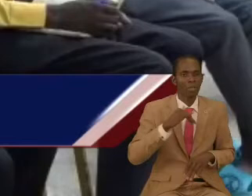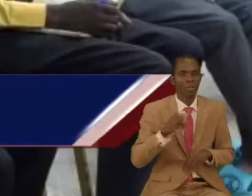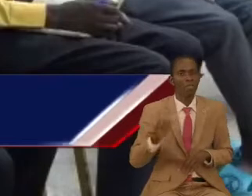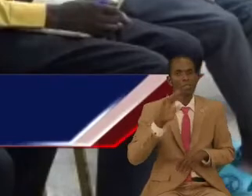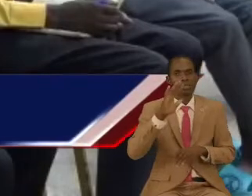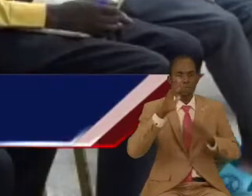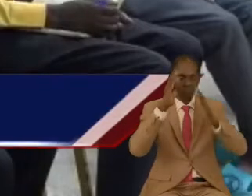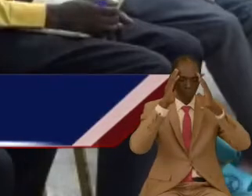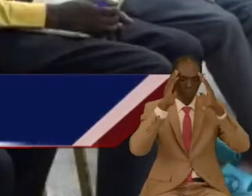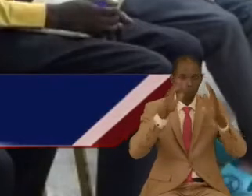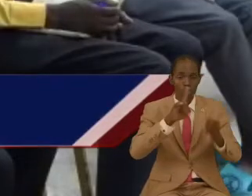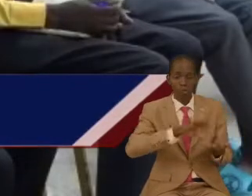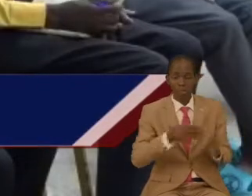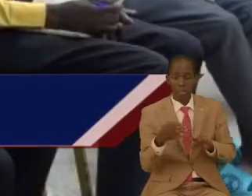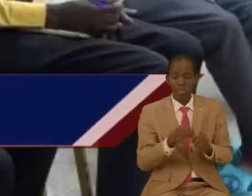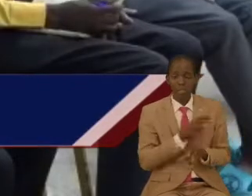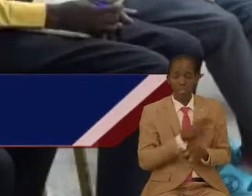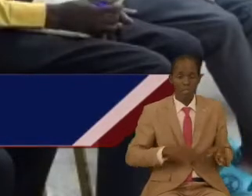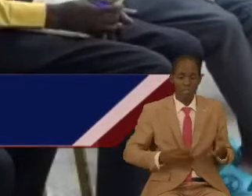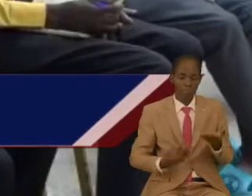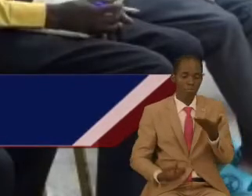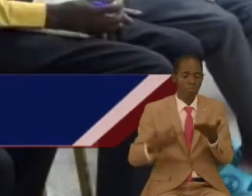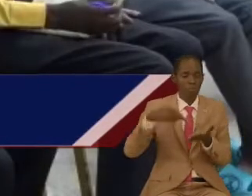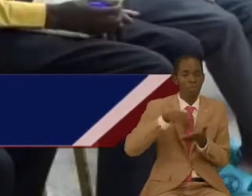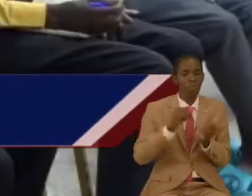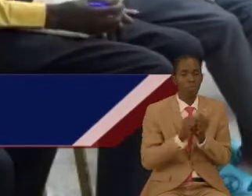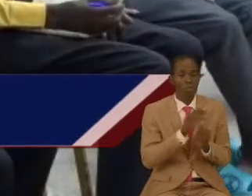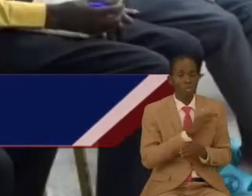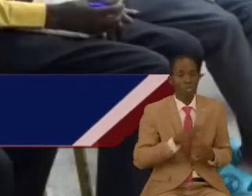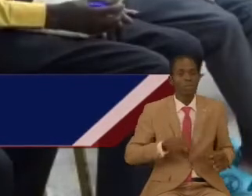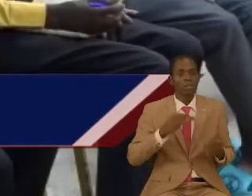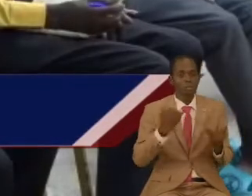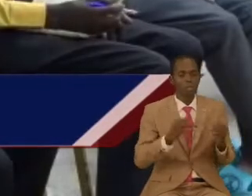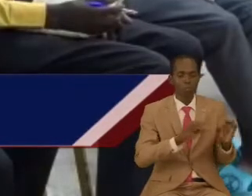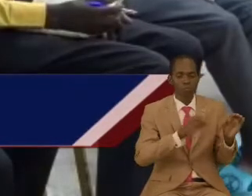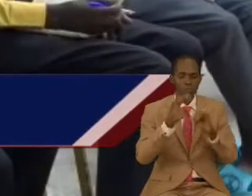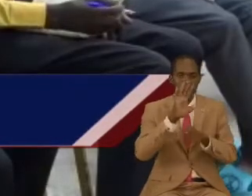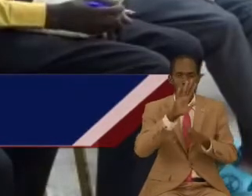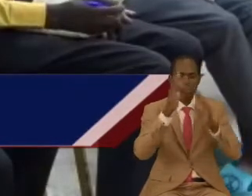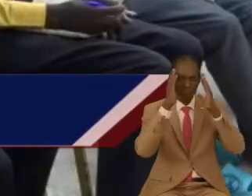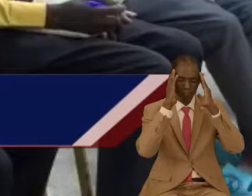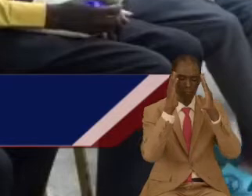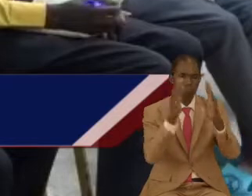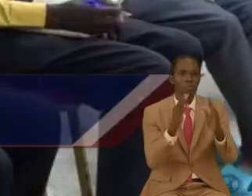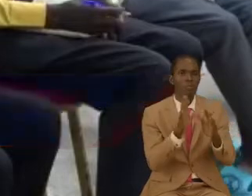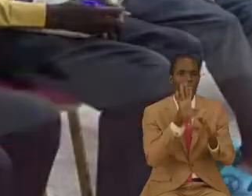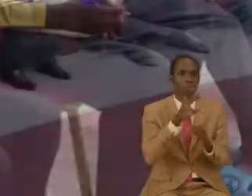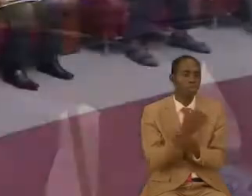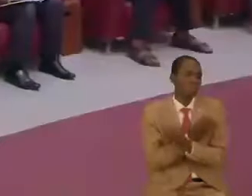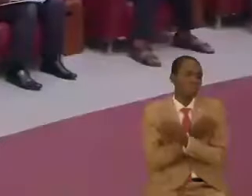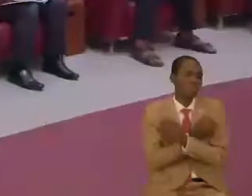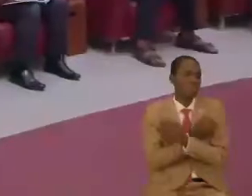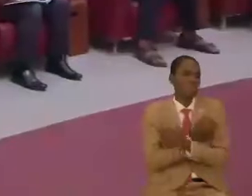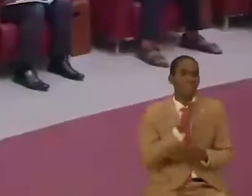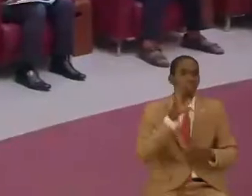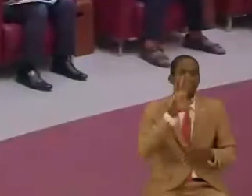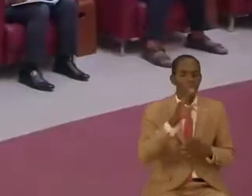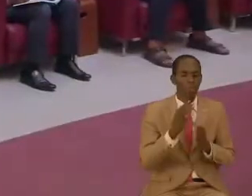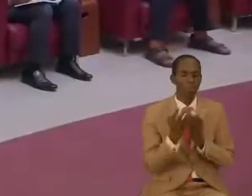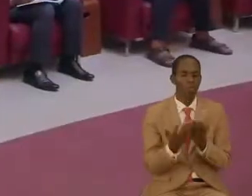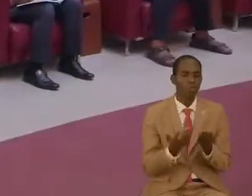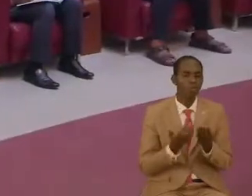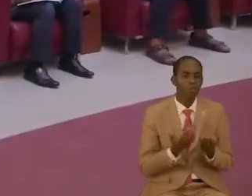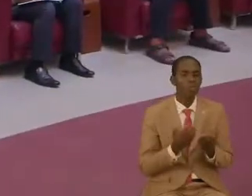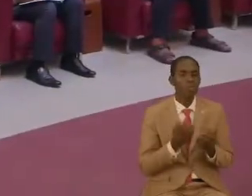you've died with Christ, you have risen with Christ. Set your affection, set your love, set your